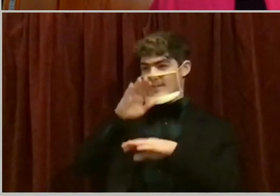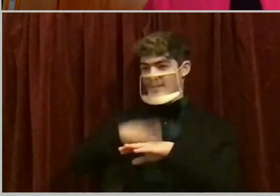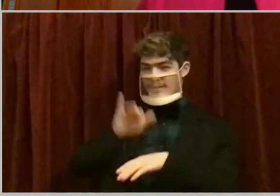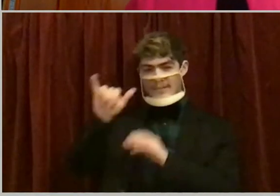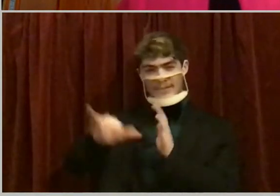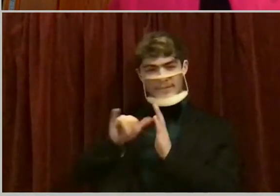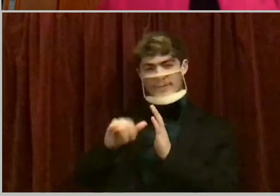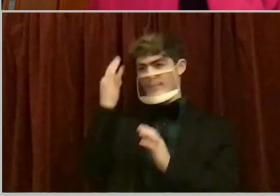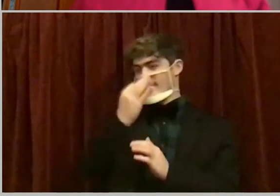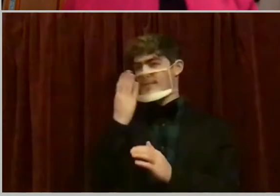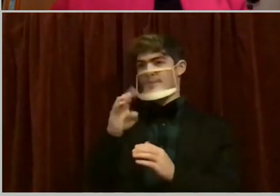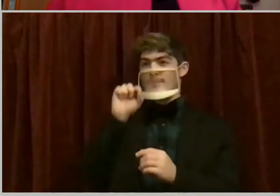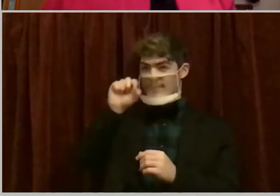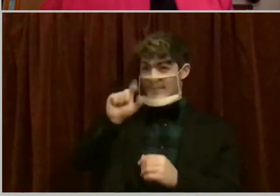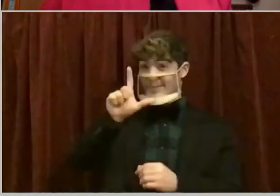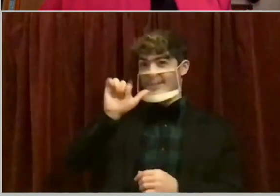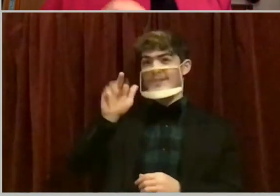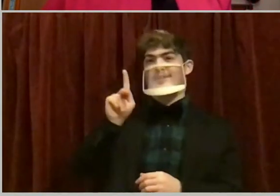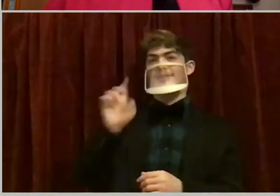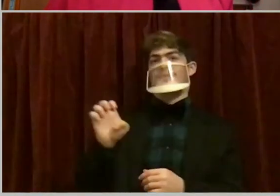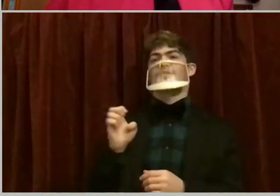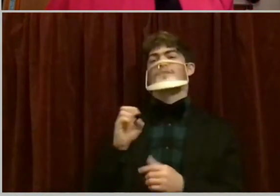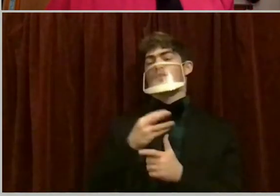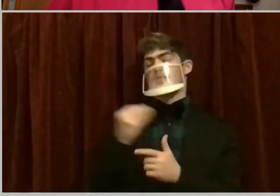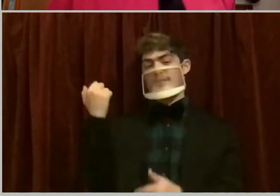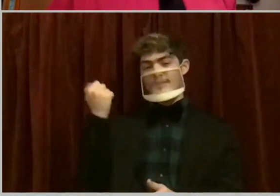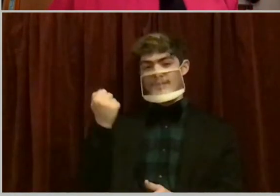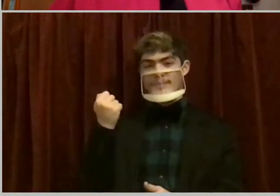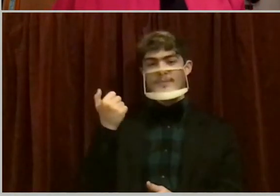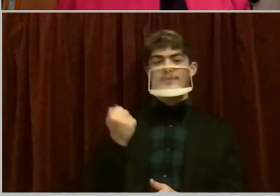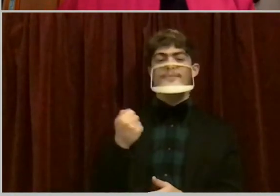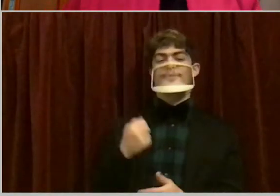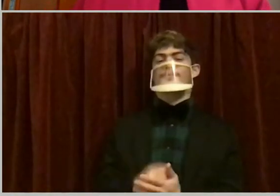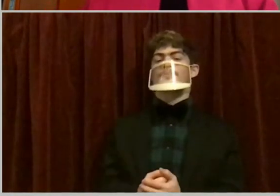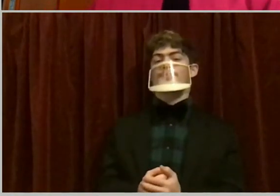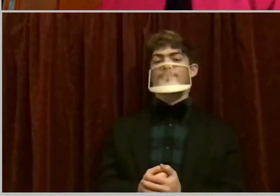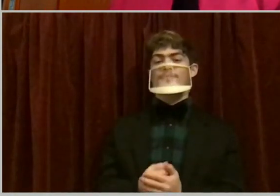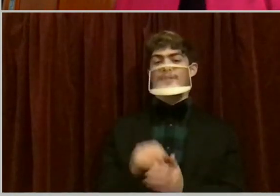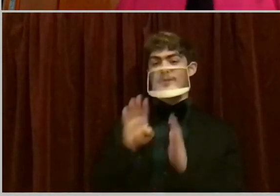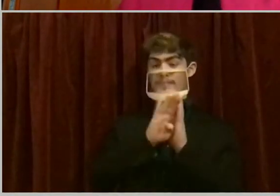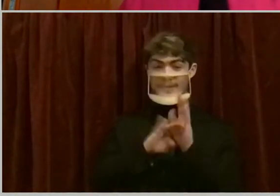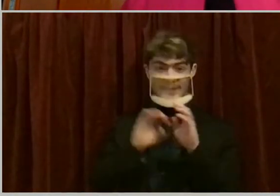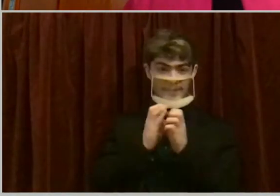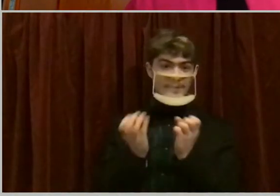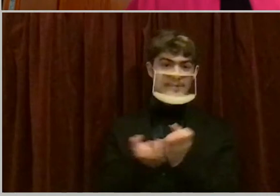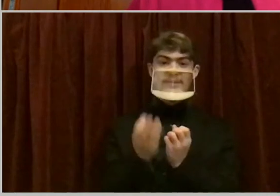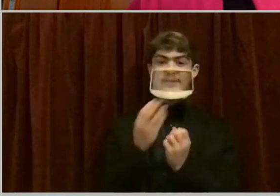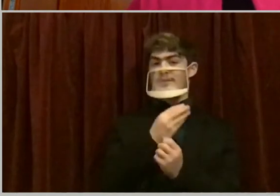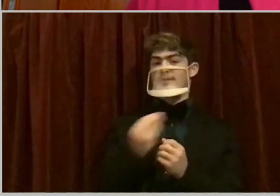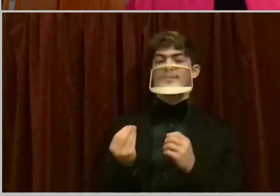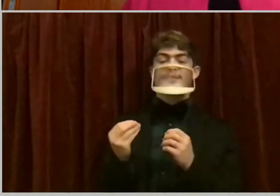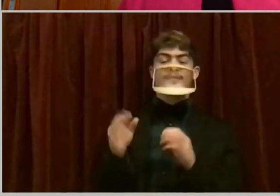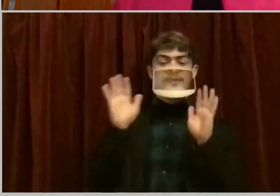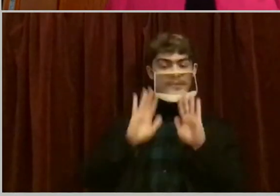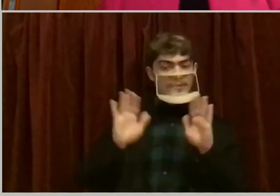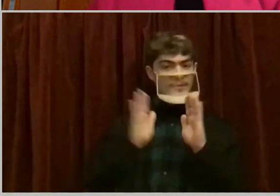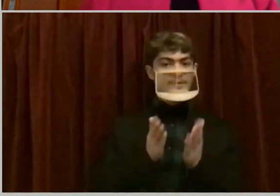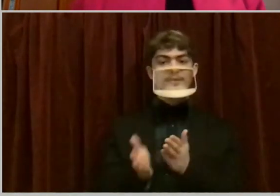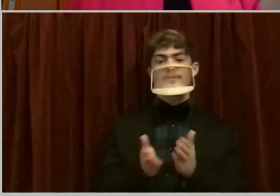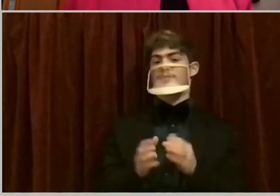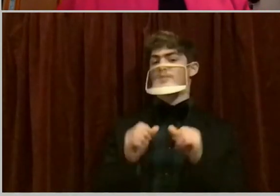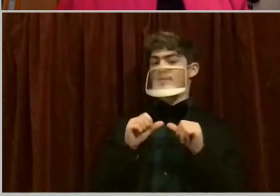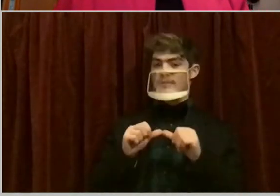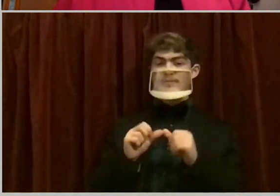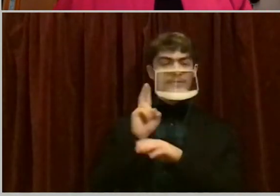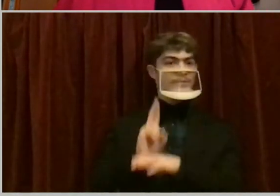throughout the world. And we will be streaming Wednesday Bible classes and Sunday services, the usual times, and just continue to share